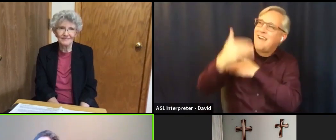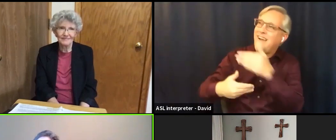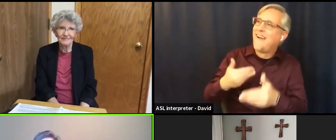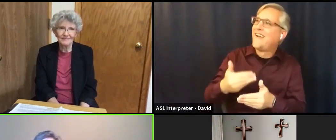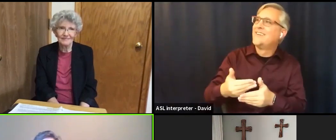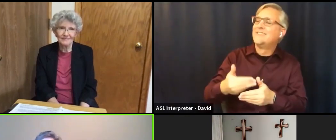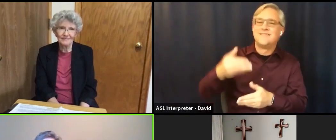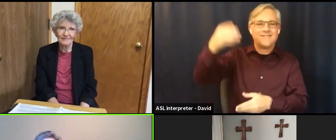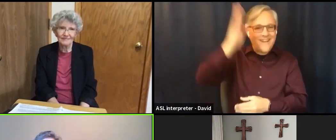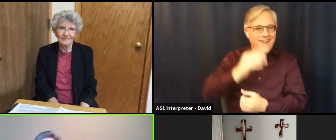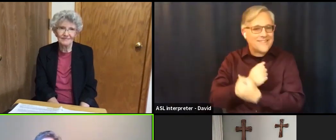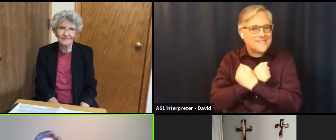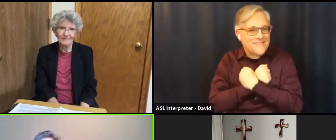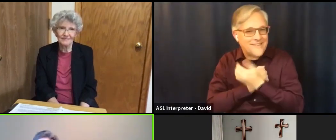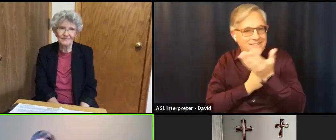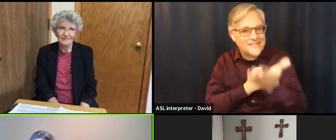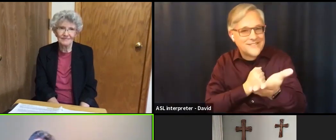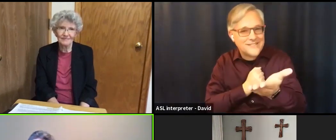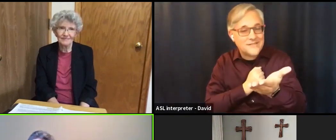We are not alone.